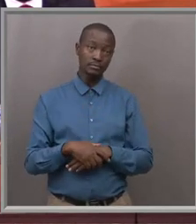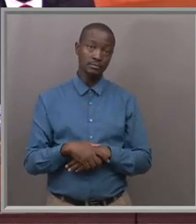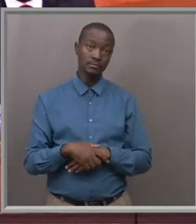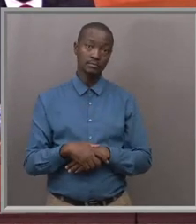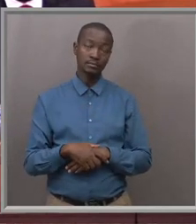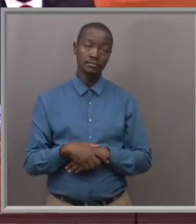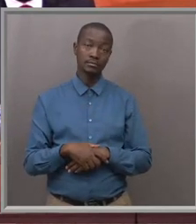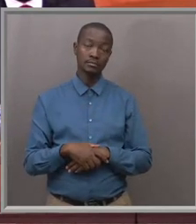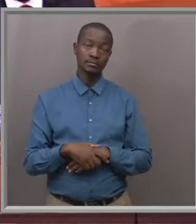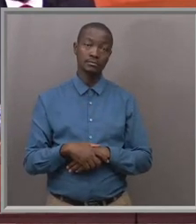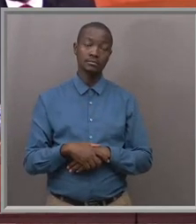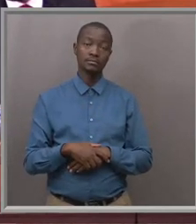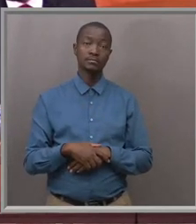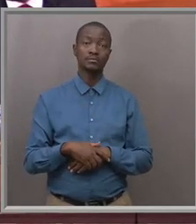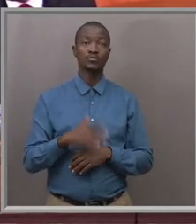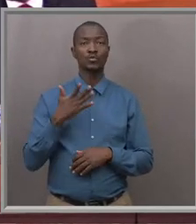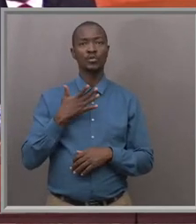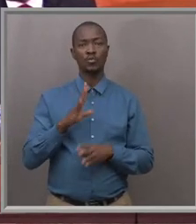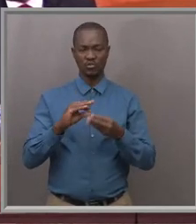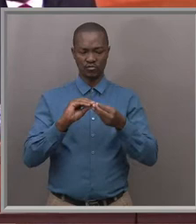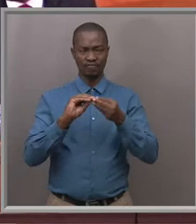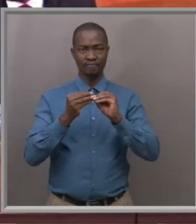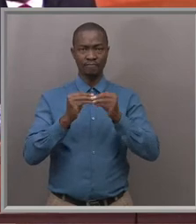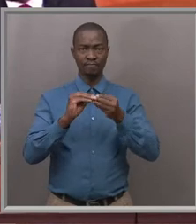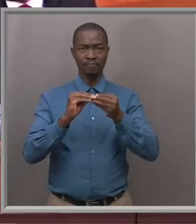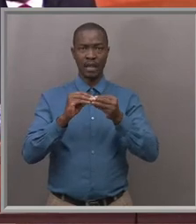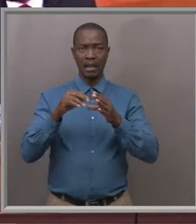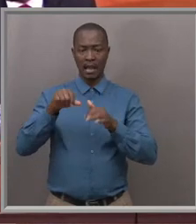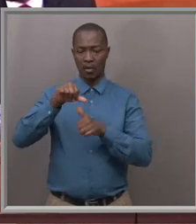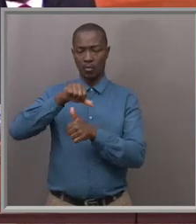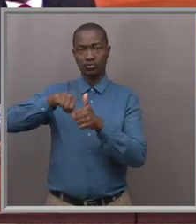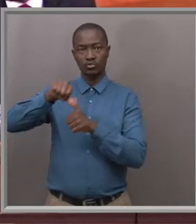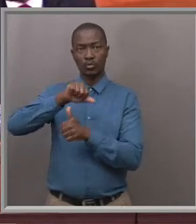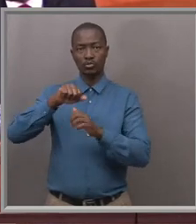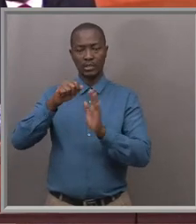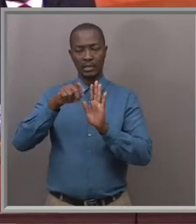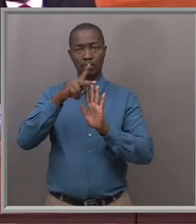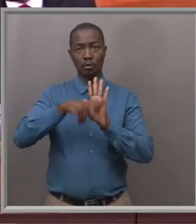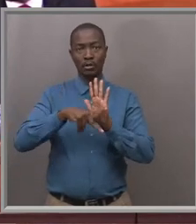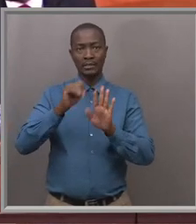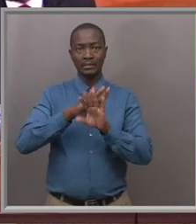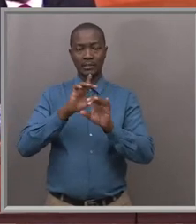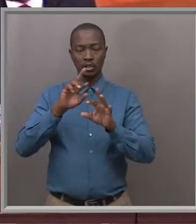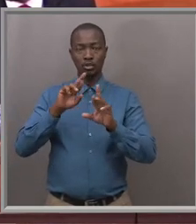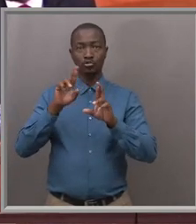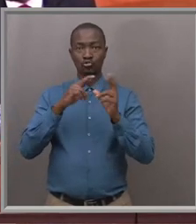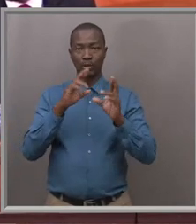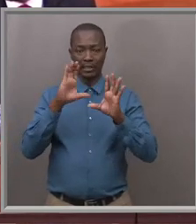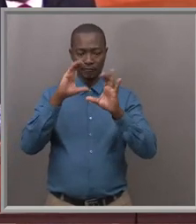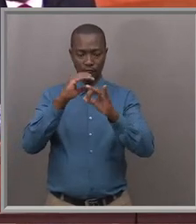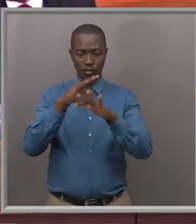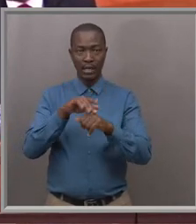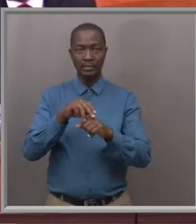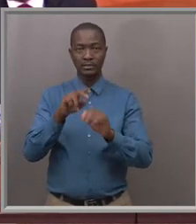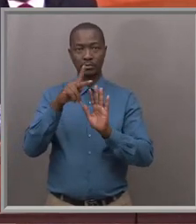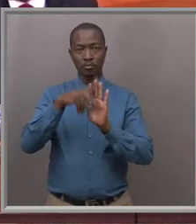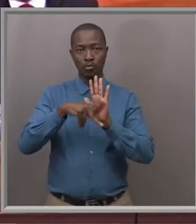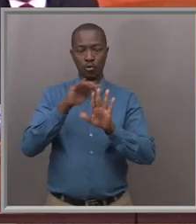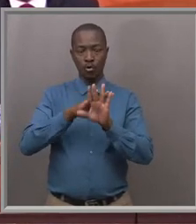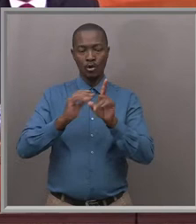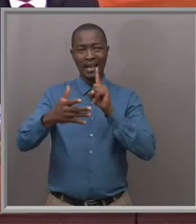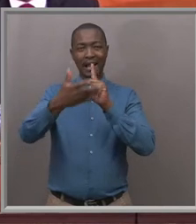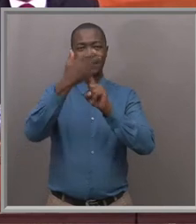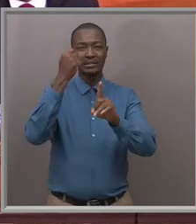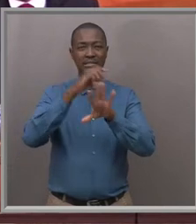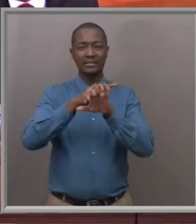we would like to recalibrate our social policy, to refocus our social policy on achieving